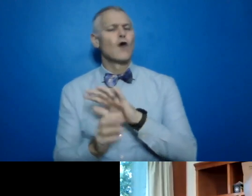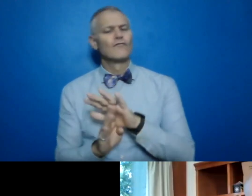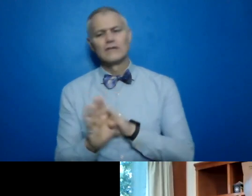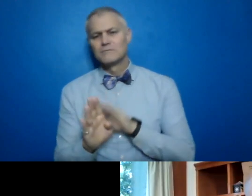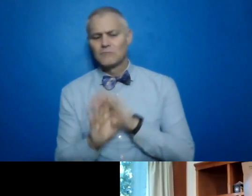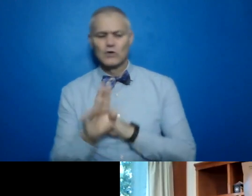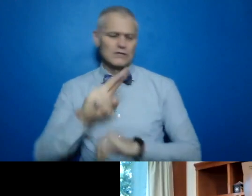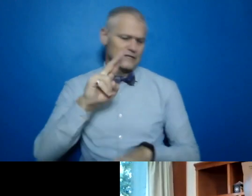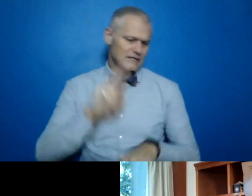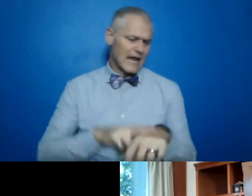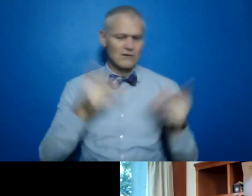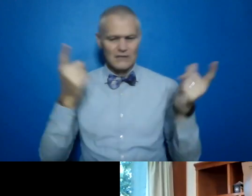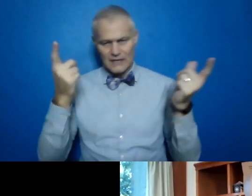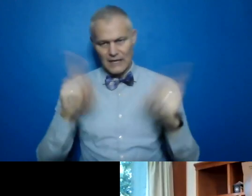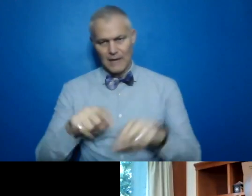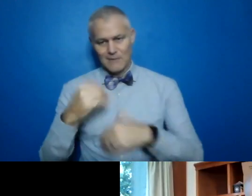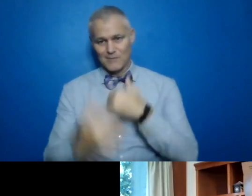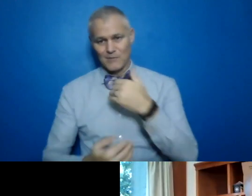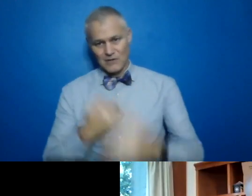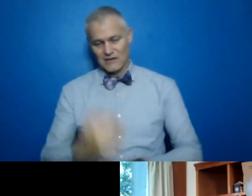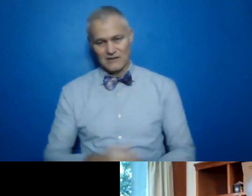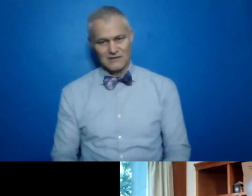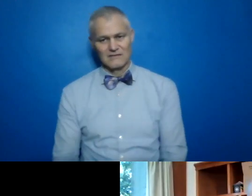naturally occurring process,